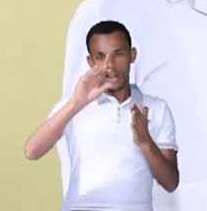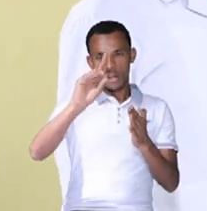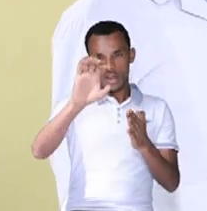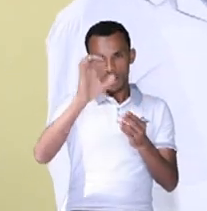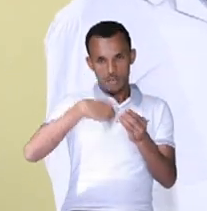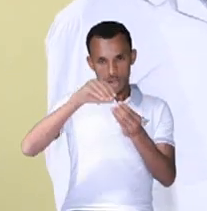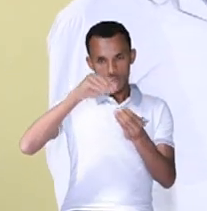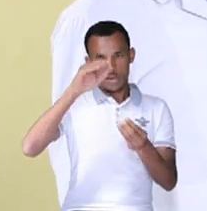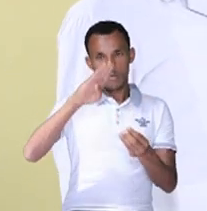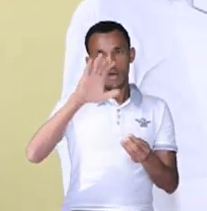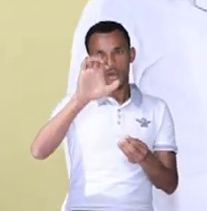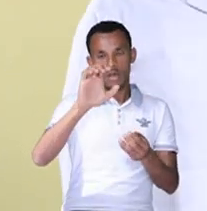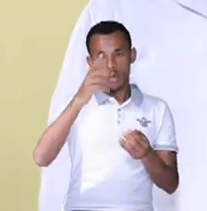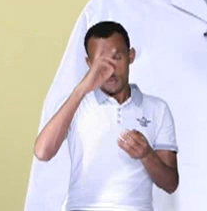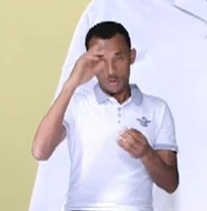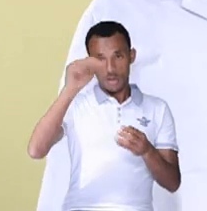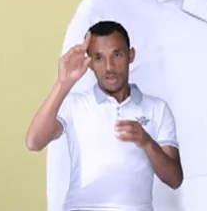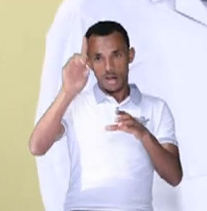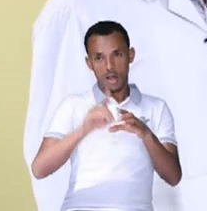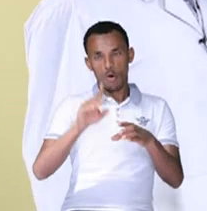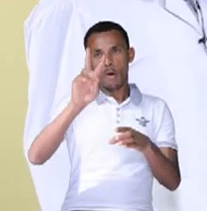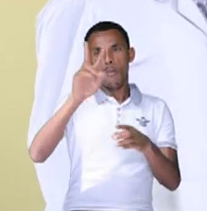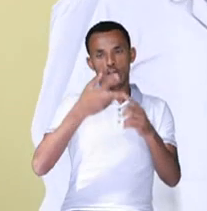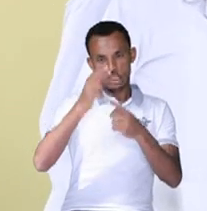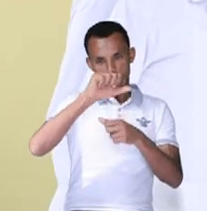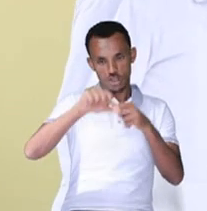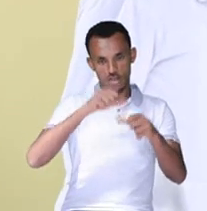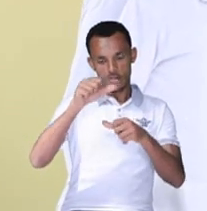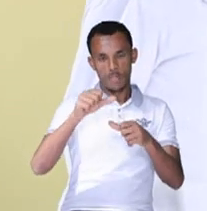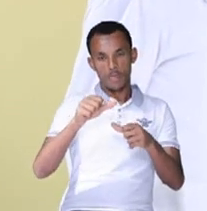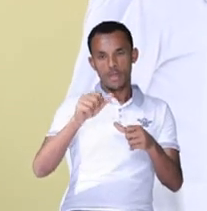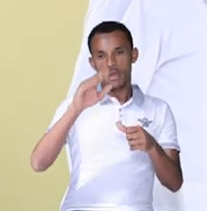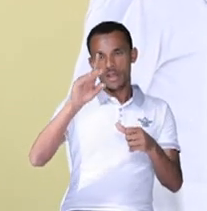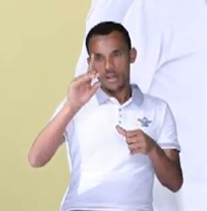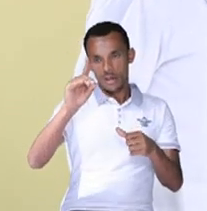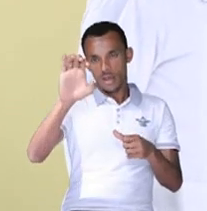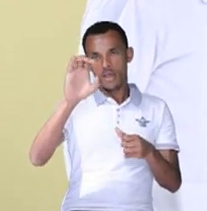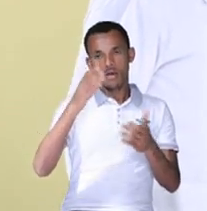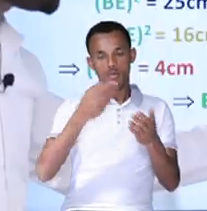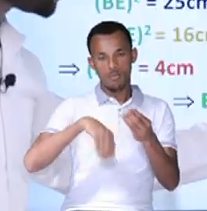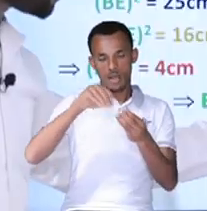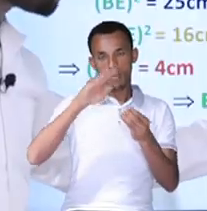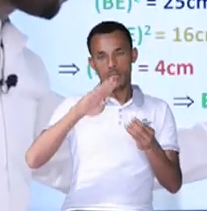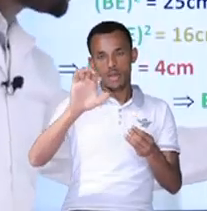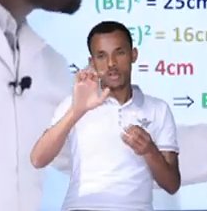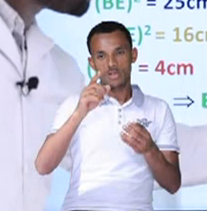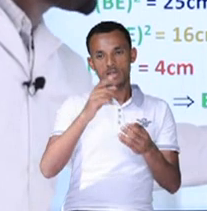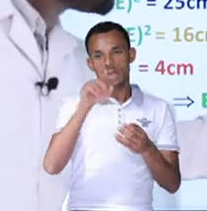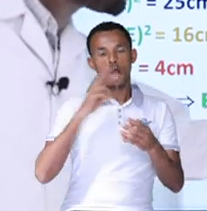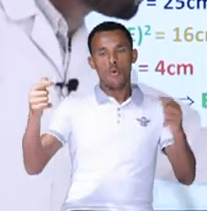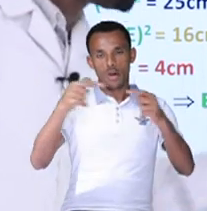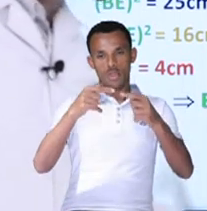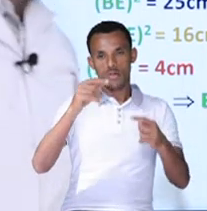plus BE, because the diagonal bisect each others. DE plus BE, they are congruent.